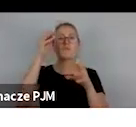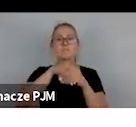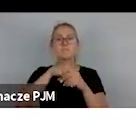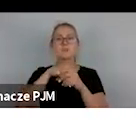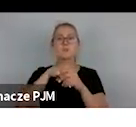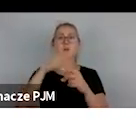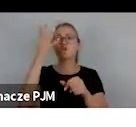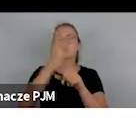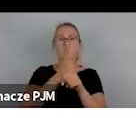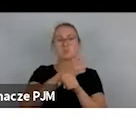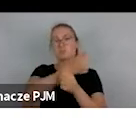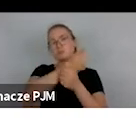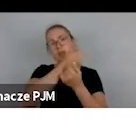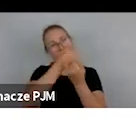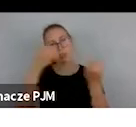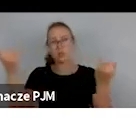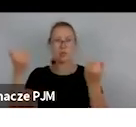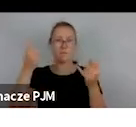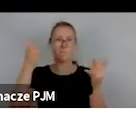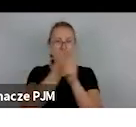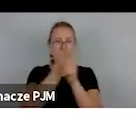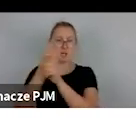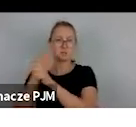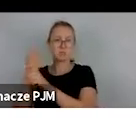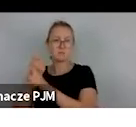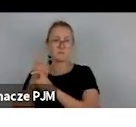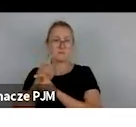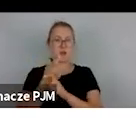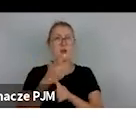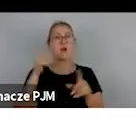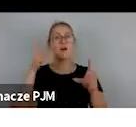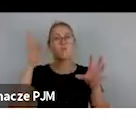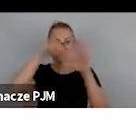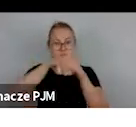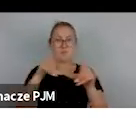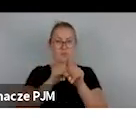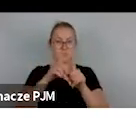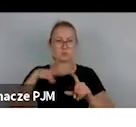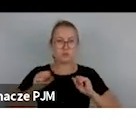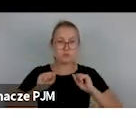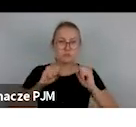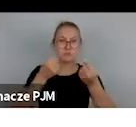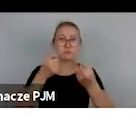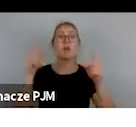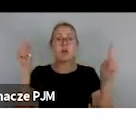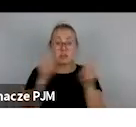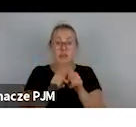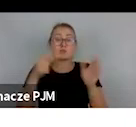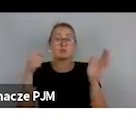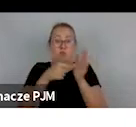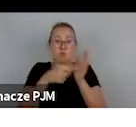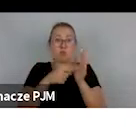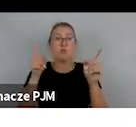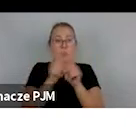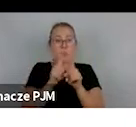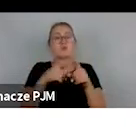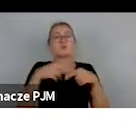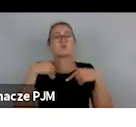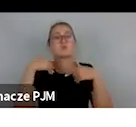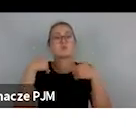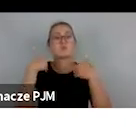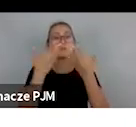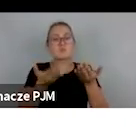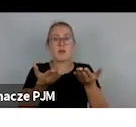a range of different issues related to violence prevention, the expansion of parental leave, and the use of social protection